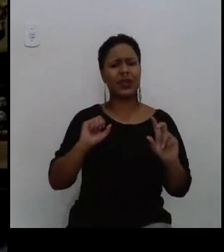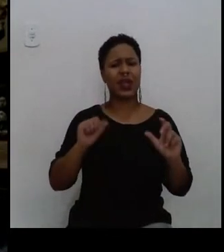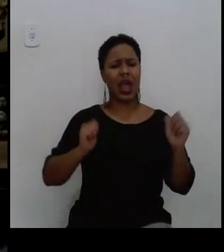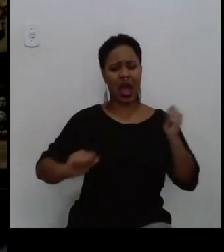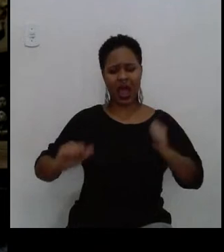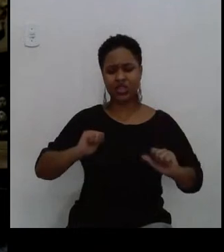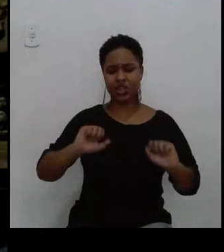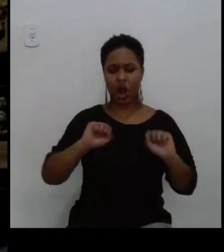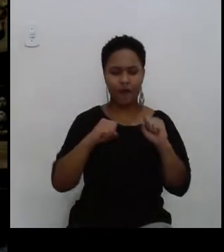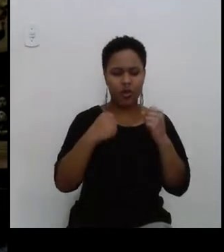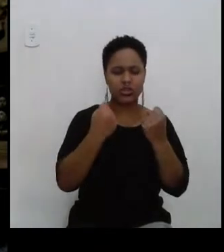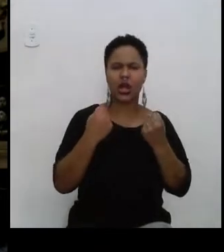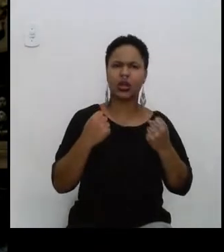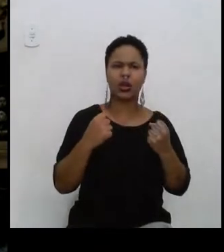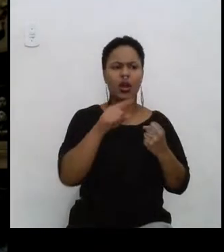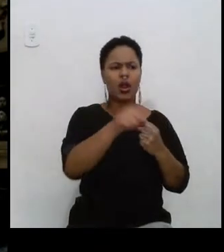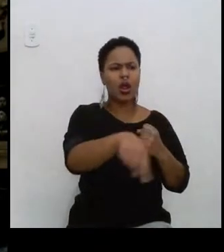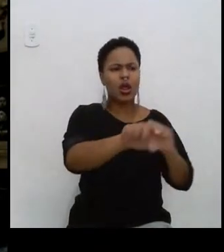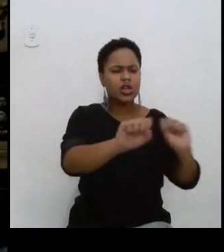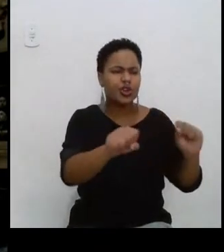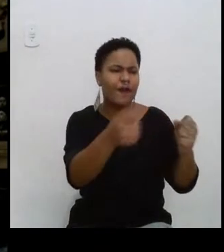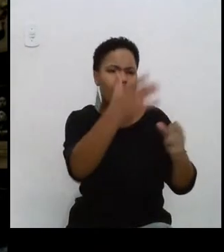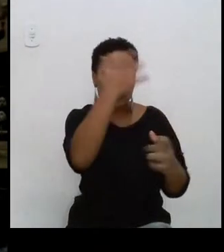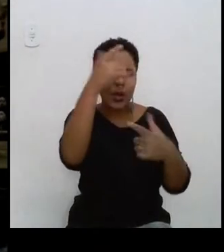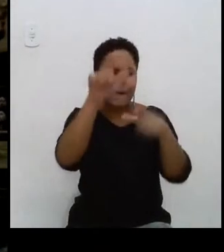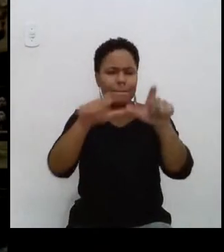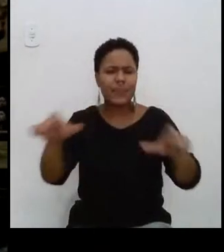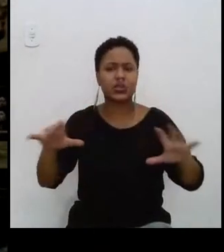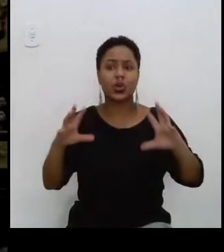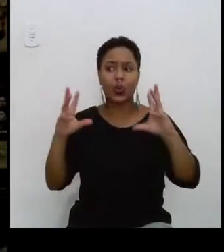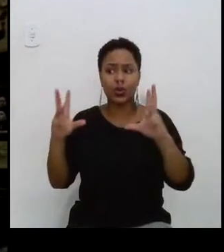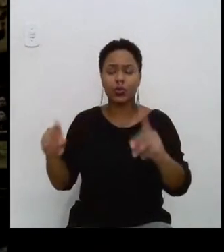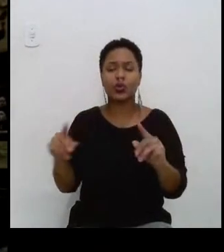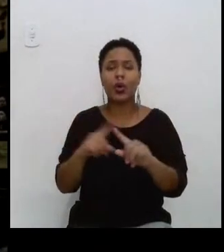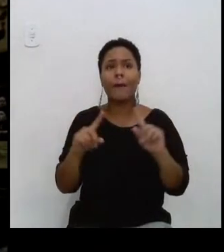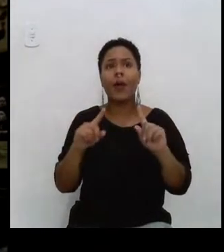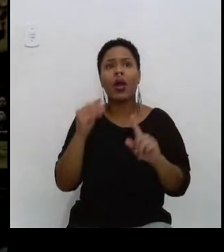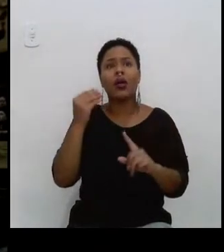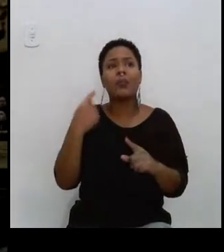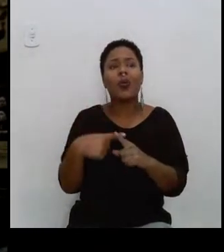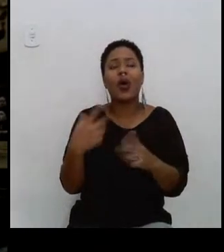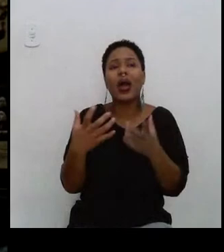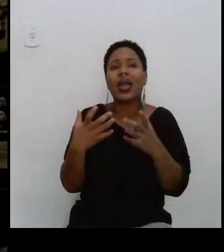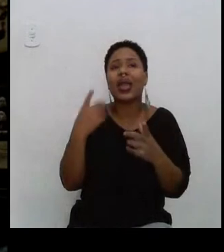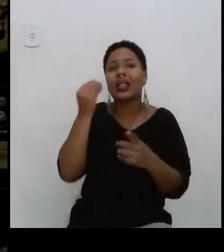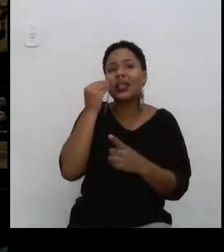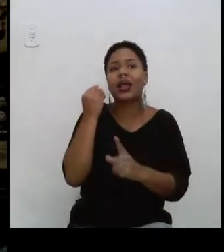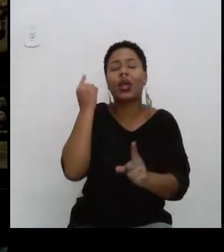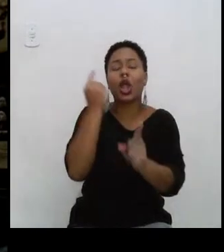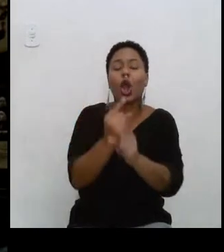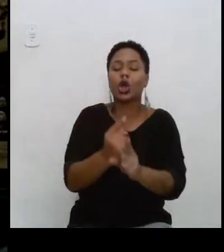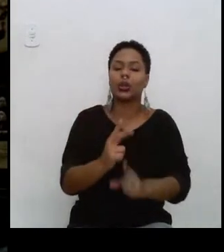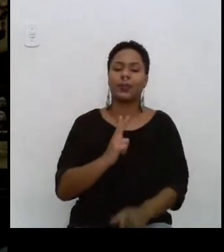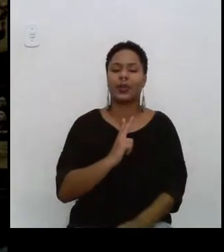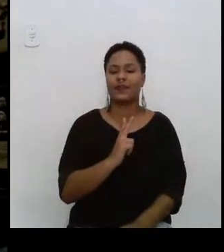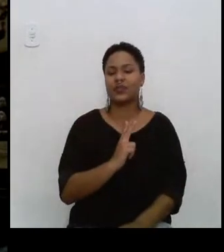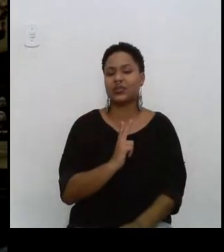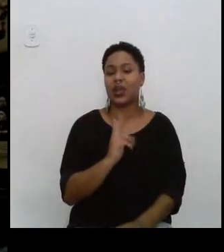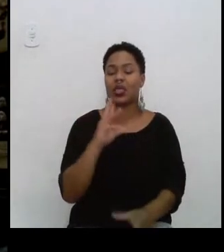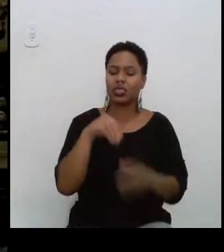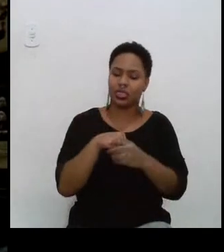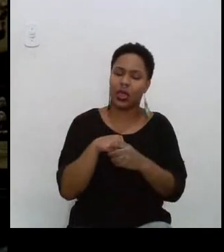the one to make to find some sort of bridges e de población en haut